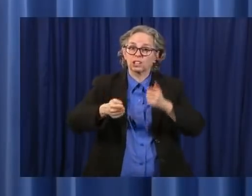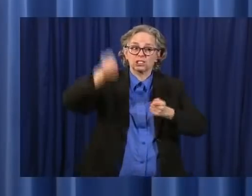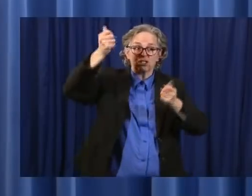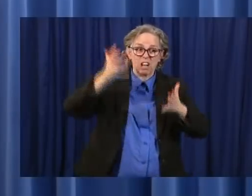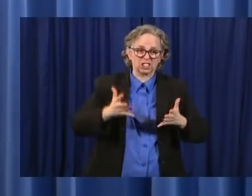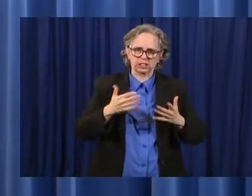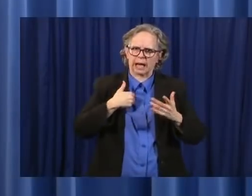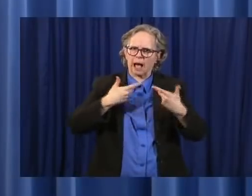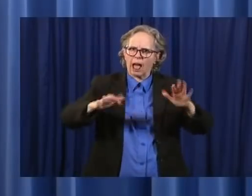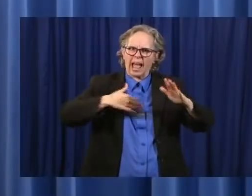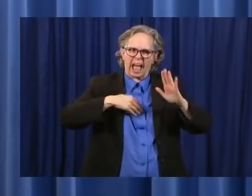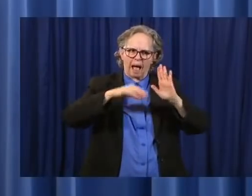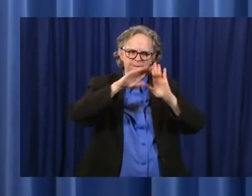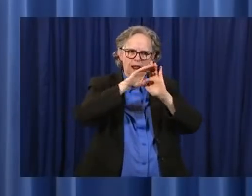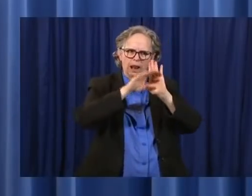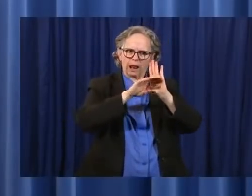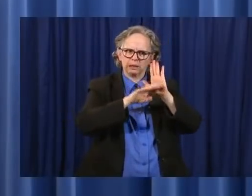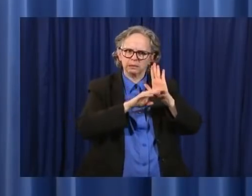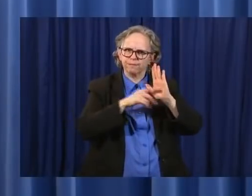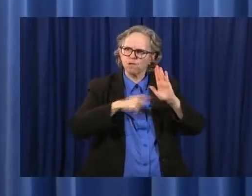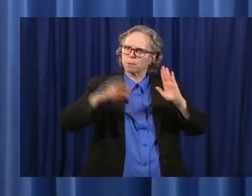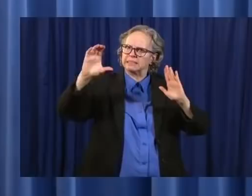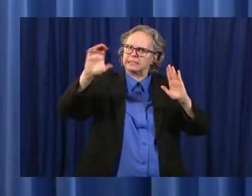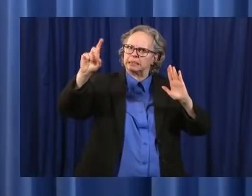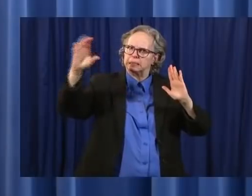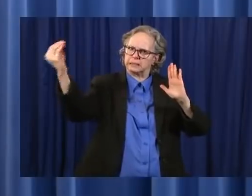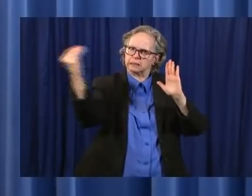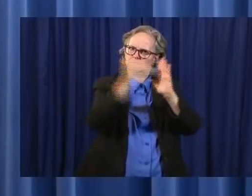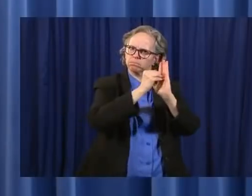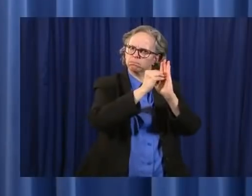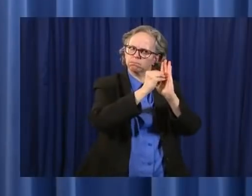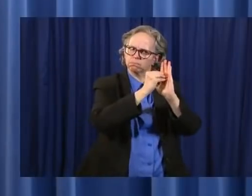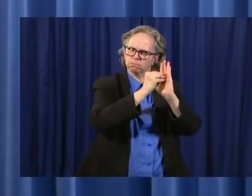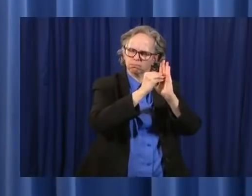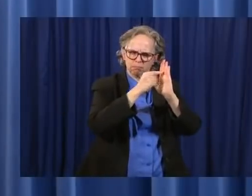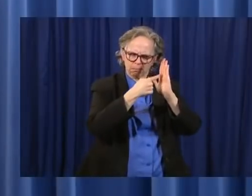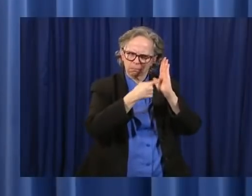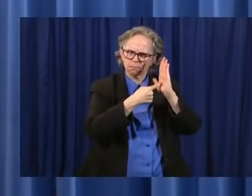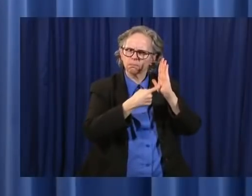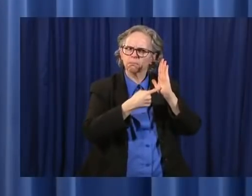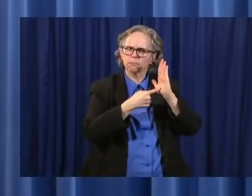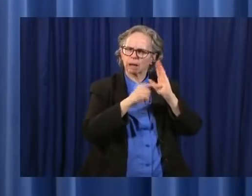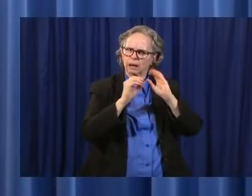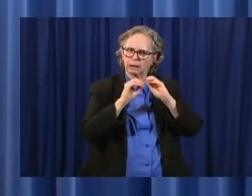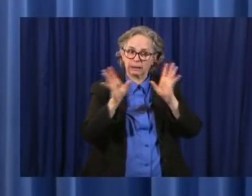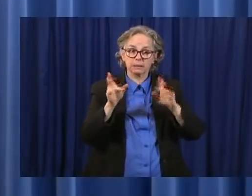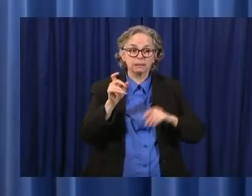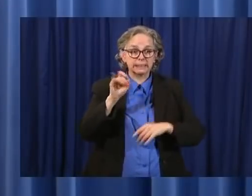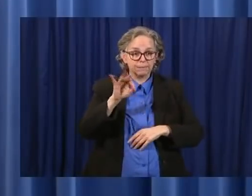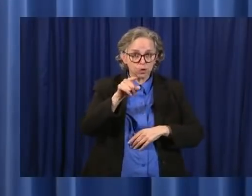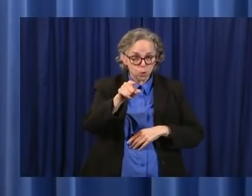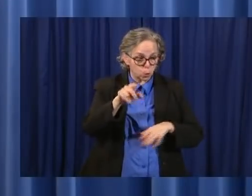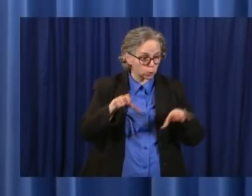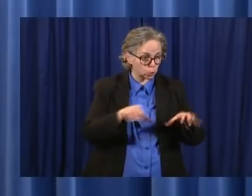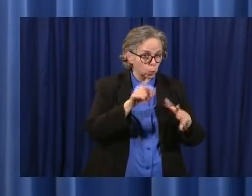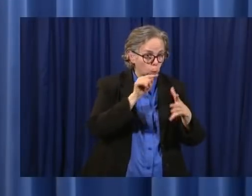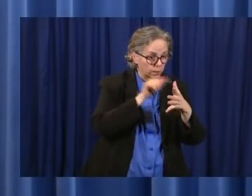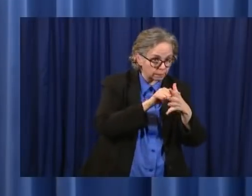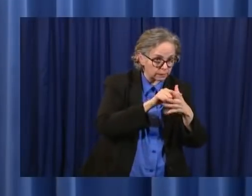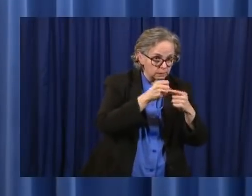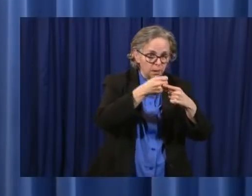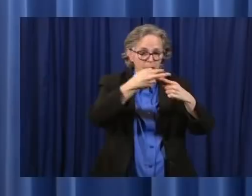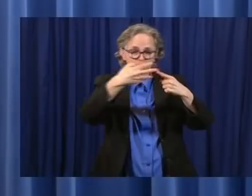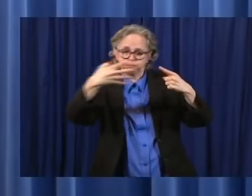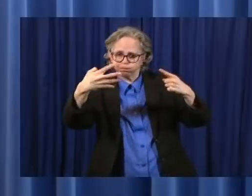and this is from the CDC, this is from the health officials. In this type of work, you should have this PPE.